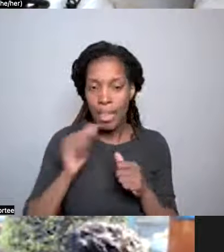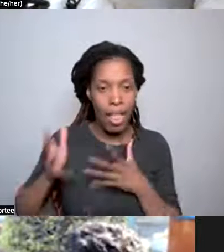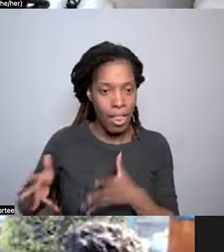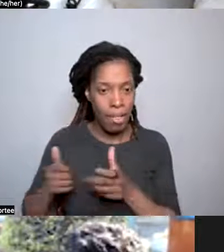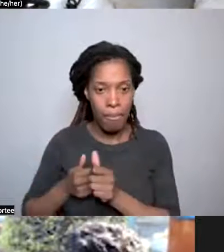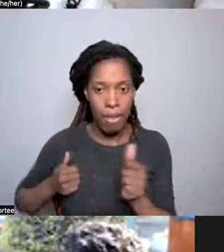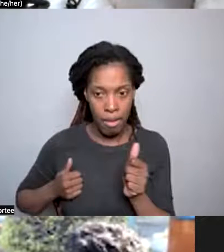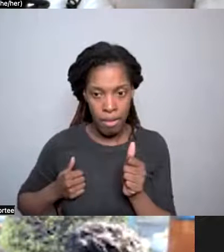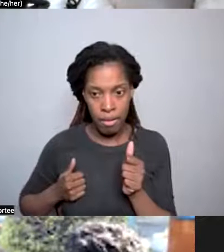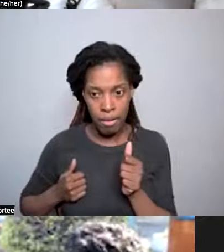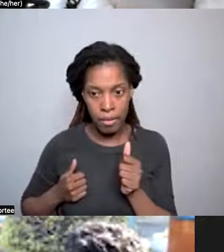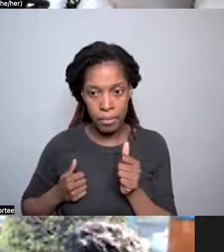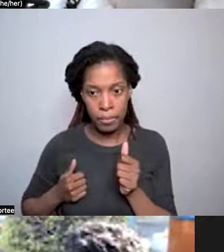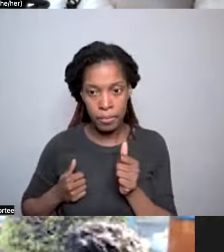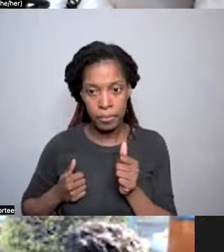of